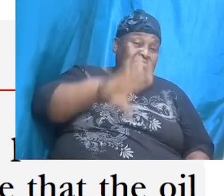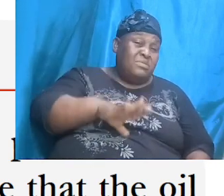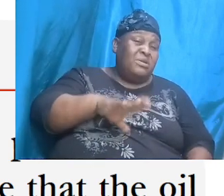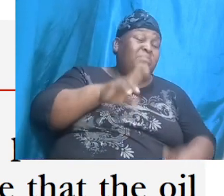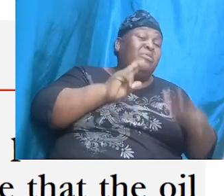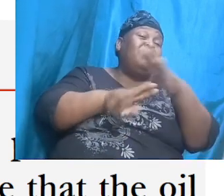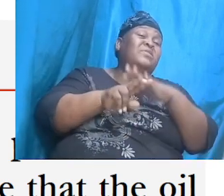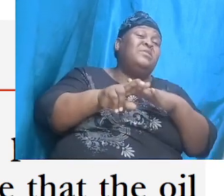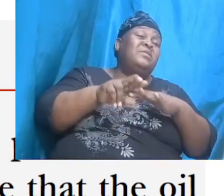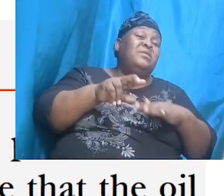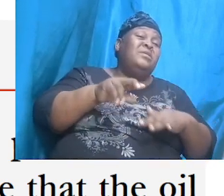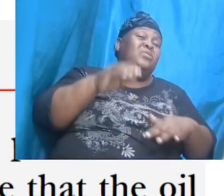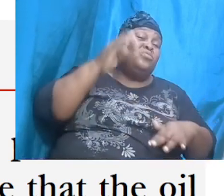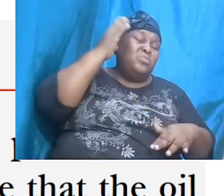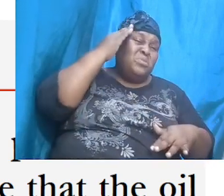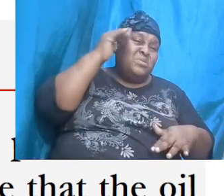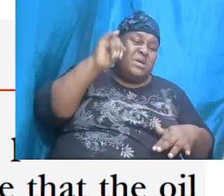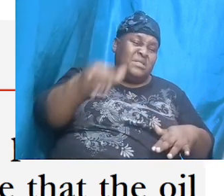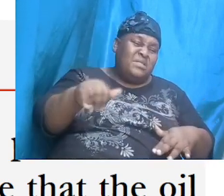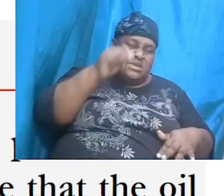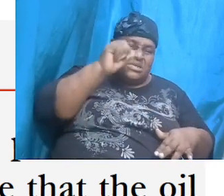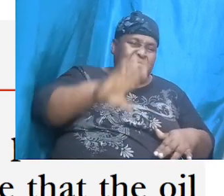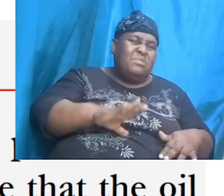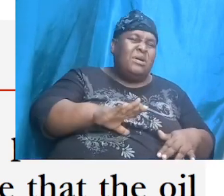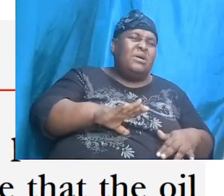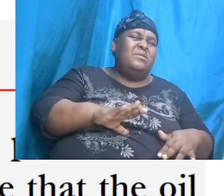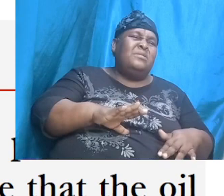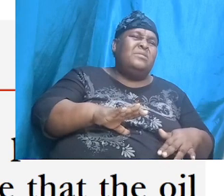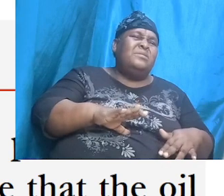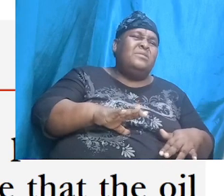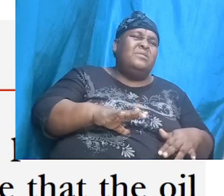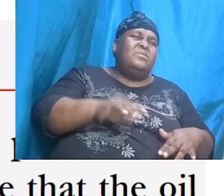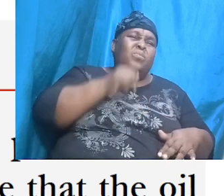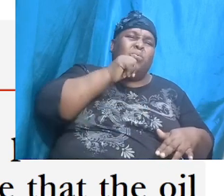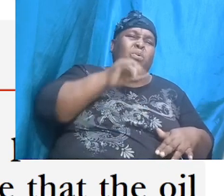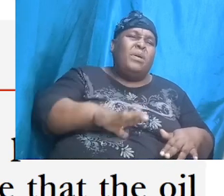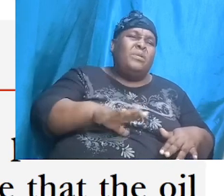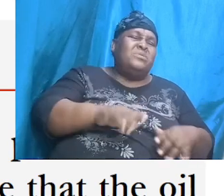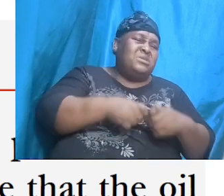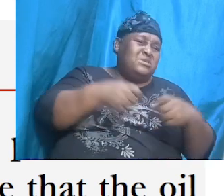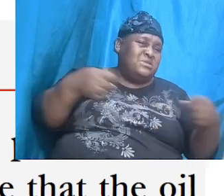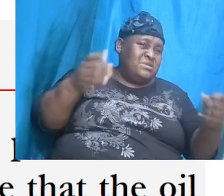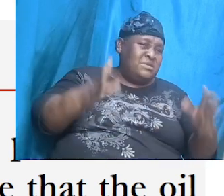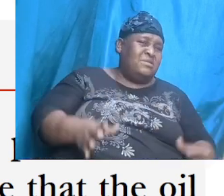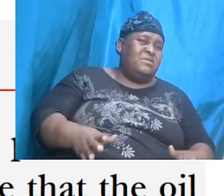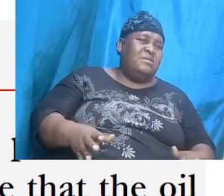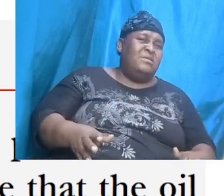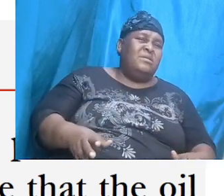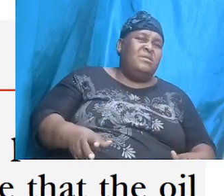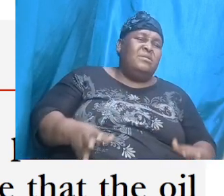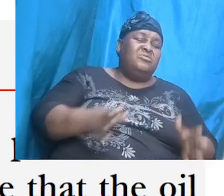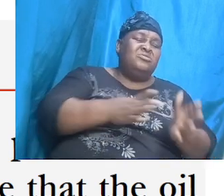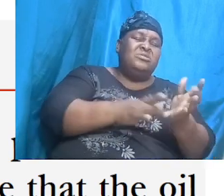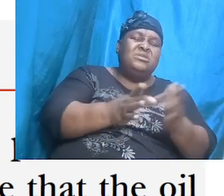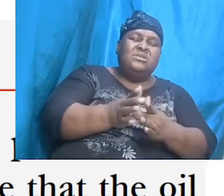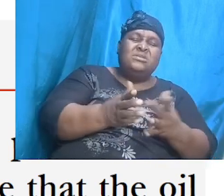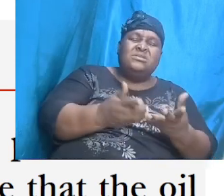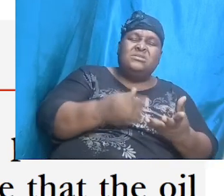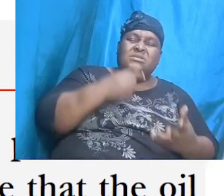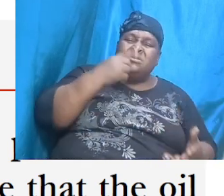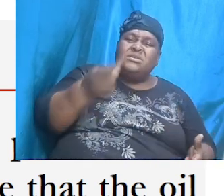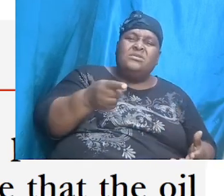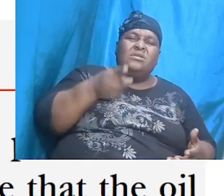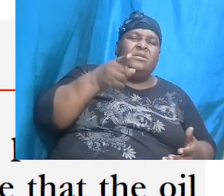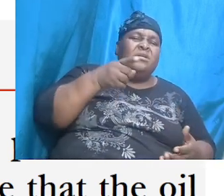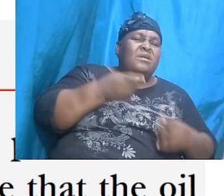he would have known that this one was a sinner. Jesus addressed a couple of things to him. And one of the things he said, he said, for my come, you didn't even wash my feet. And for my come,